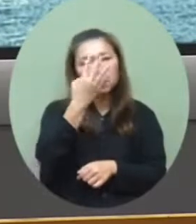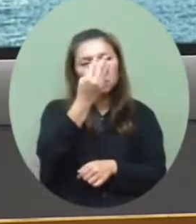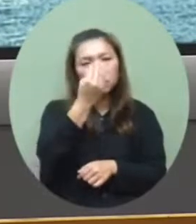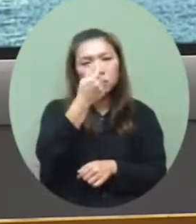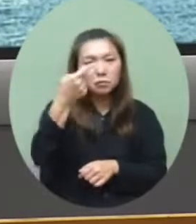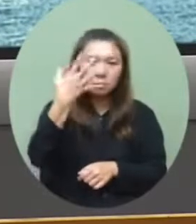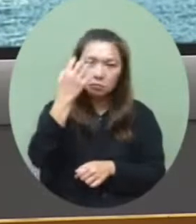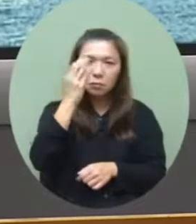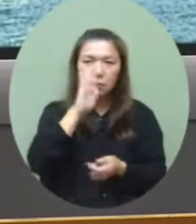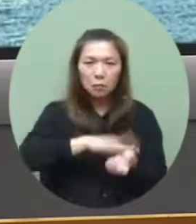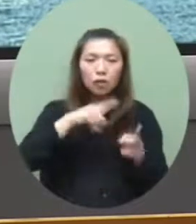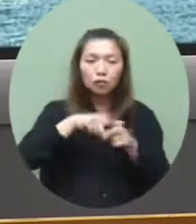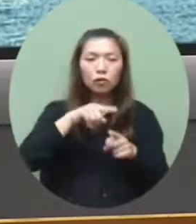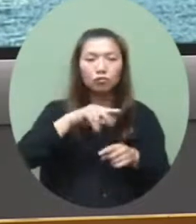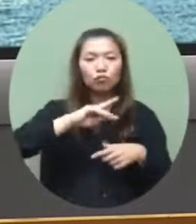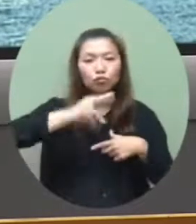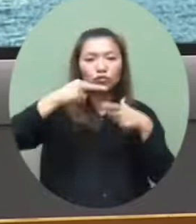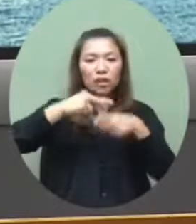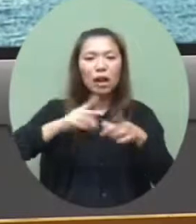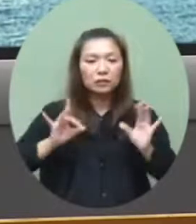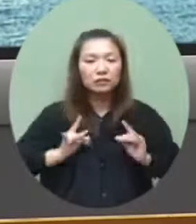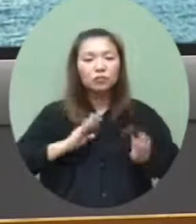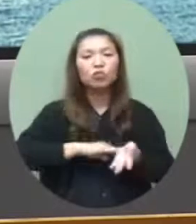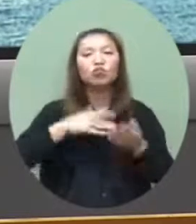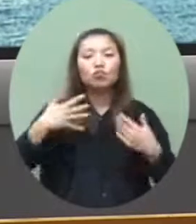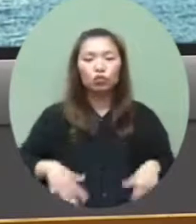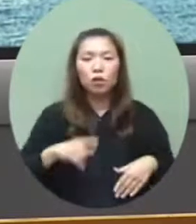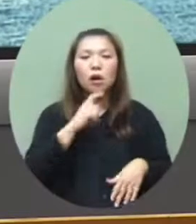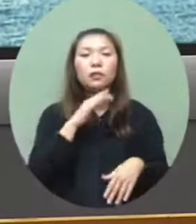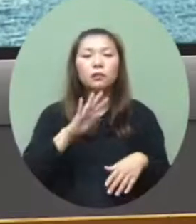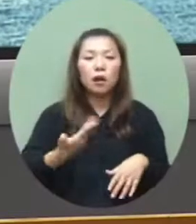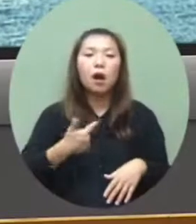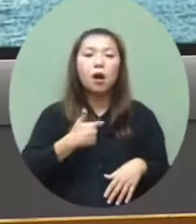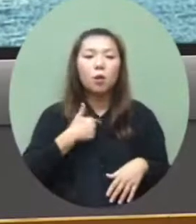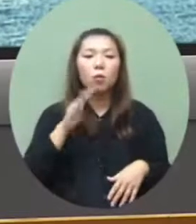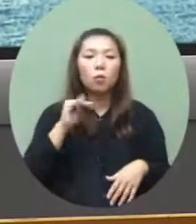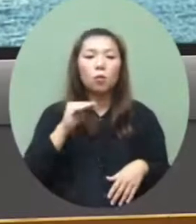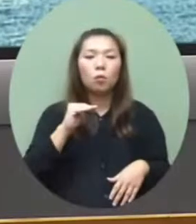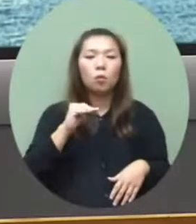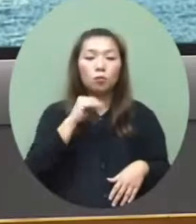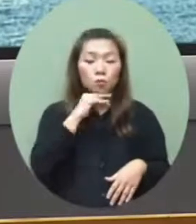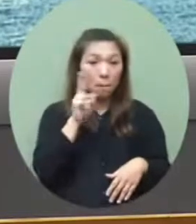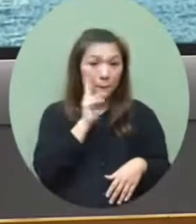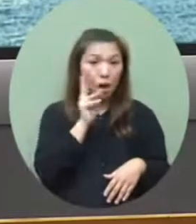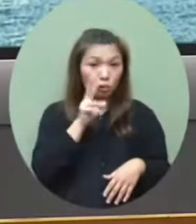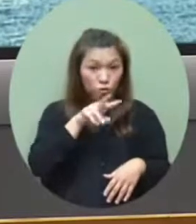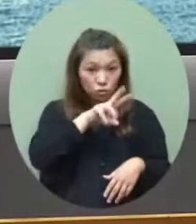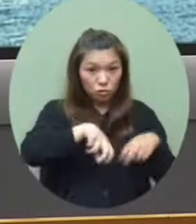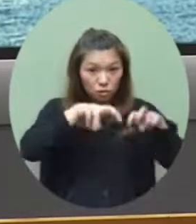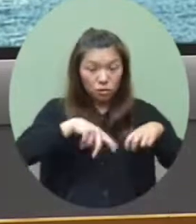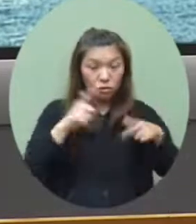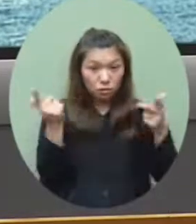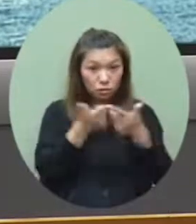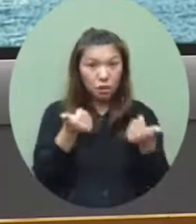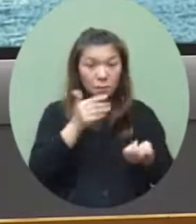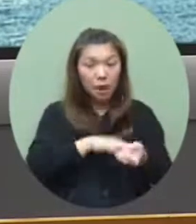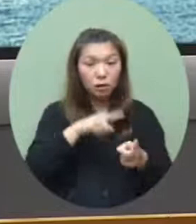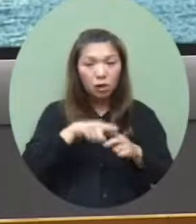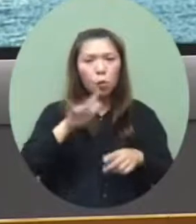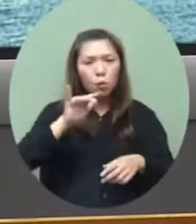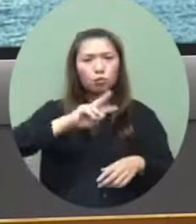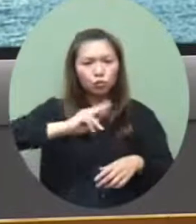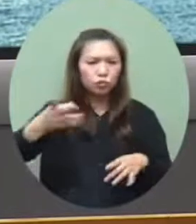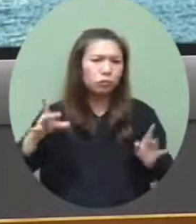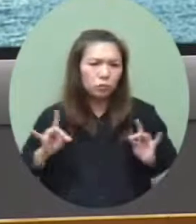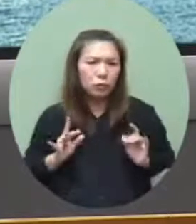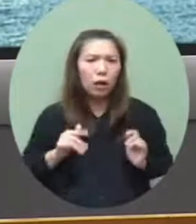we will find more patients who are suitable to be managed in the private hospitals. The patients can